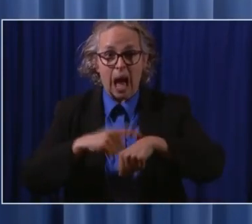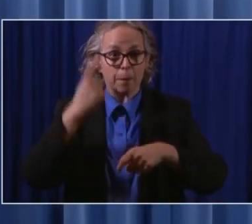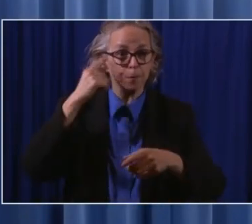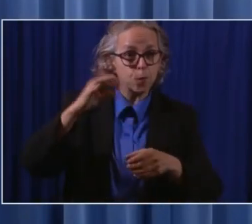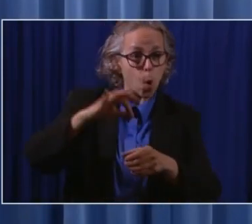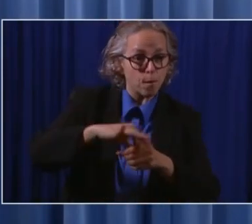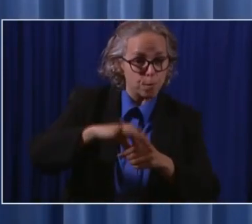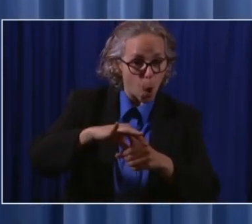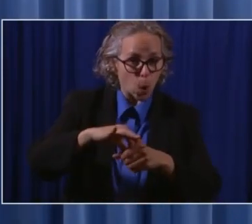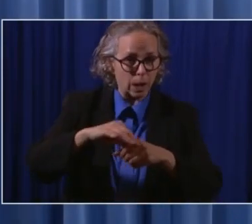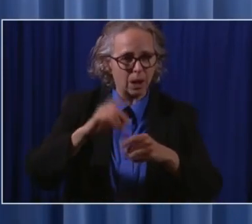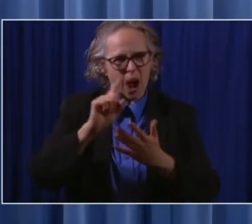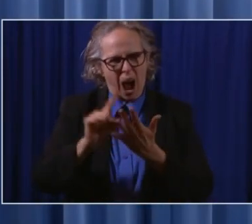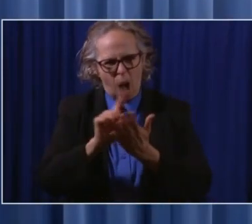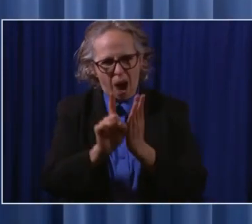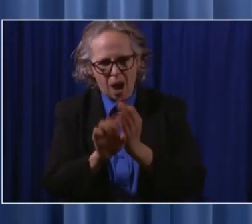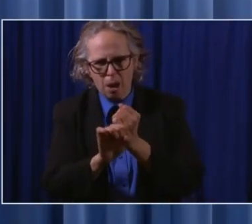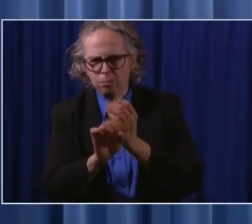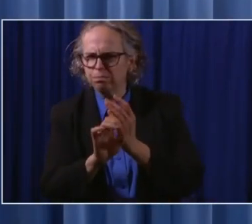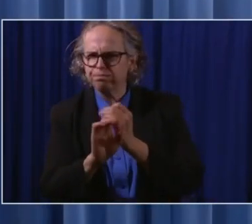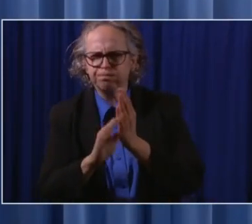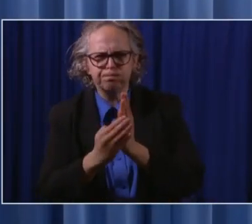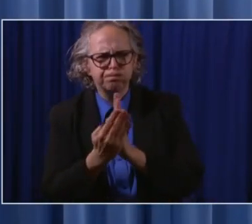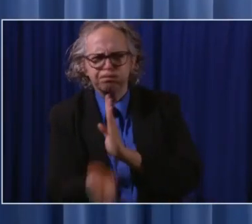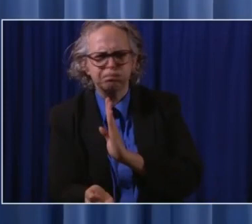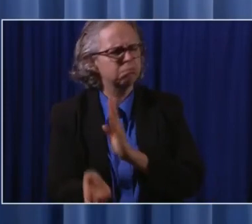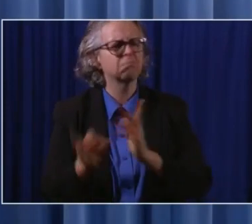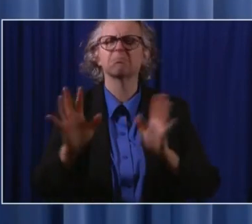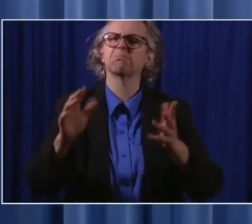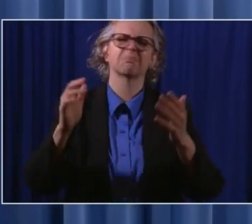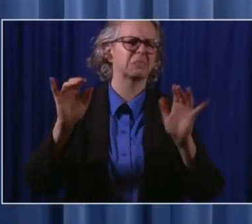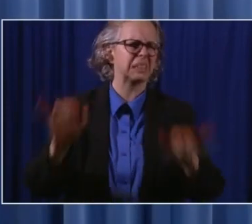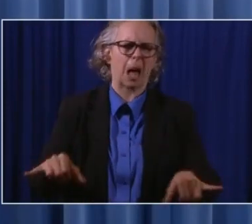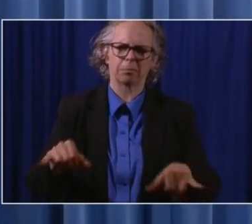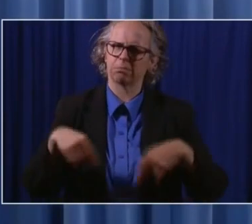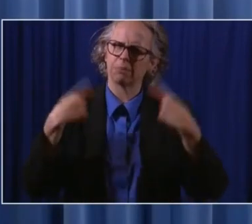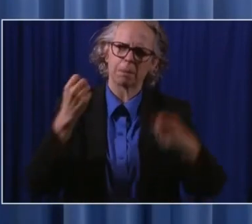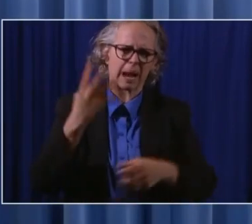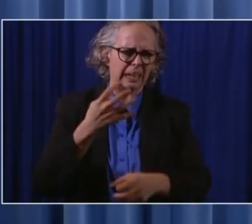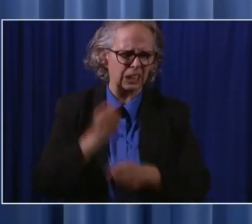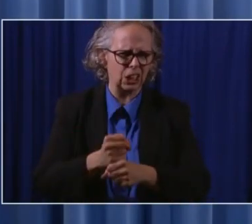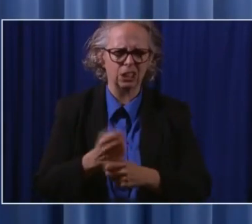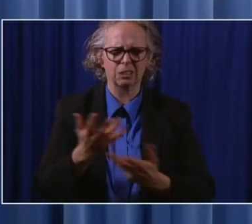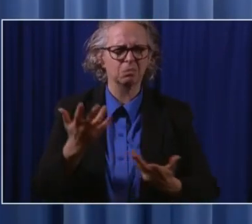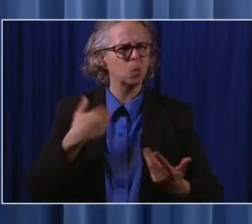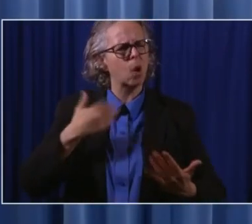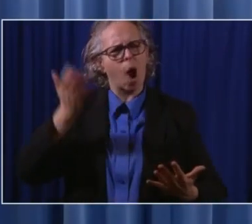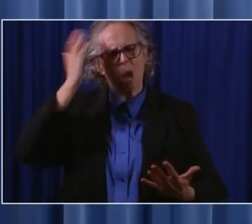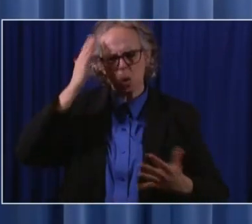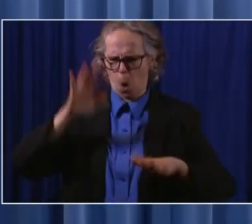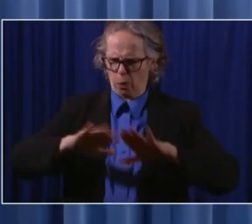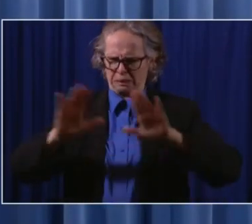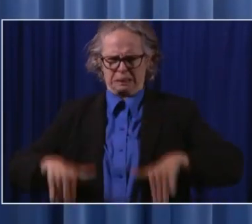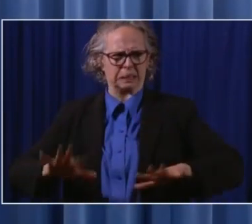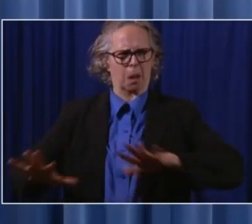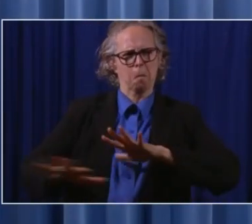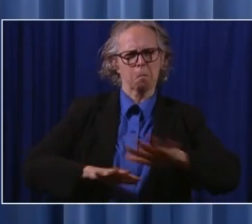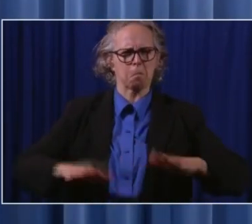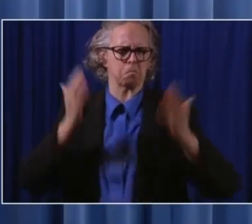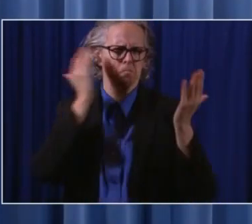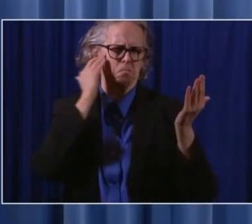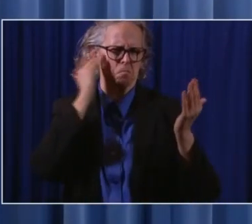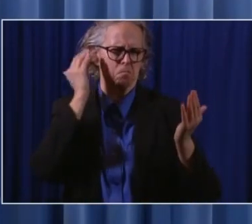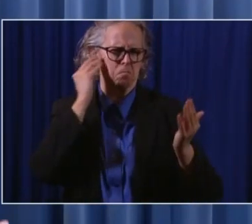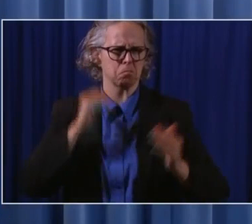of Elections, we've done that for a number of years. So we know how to, Ohioans know how to run elections. And look, I mean, something can always